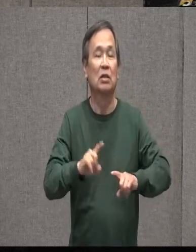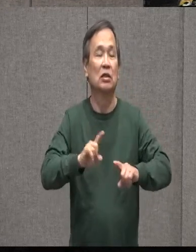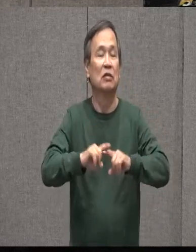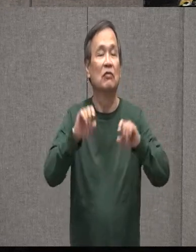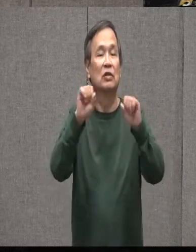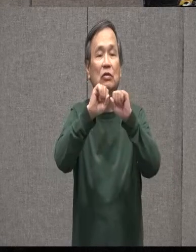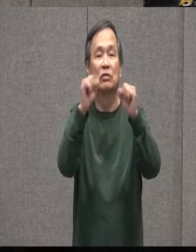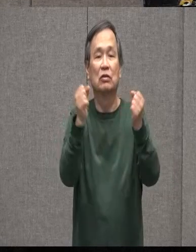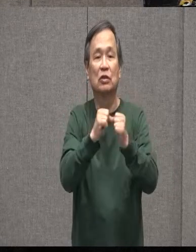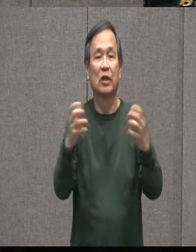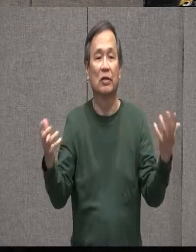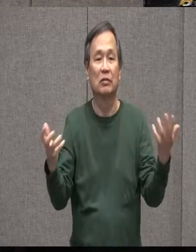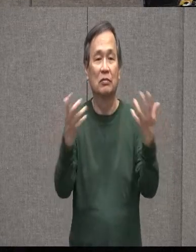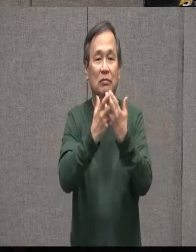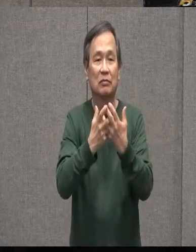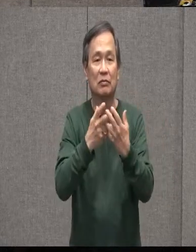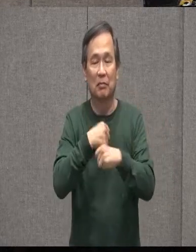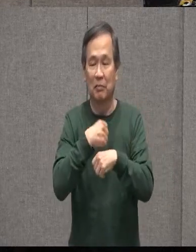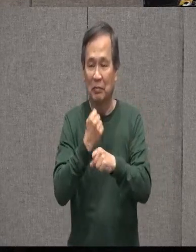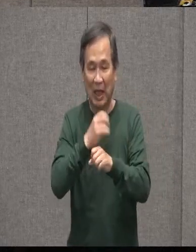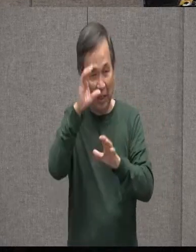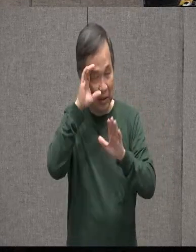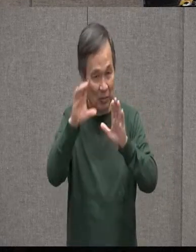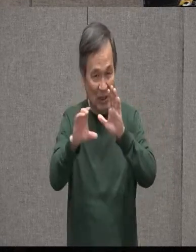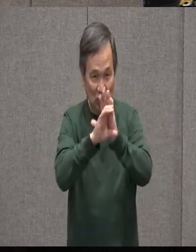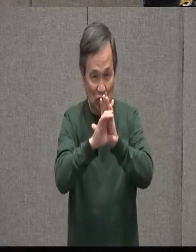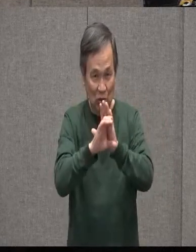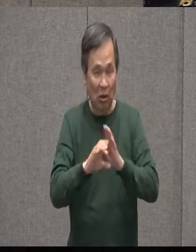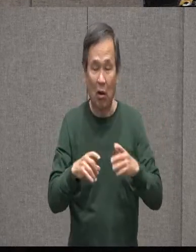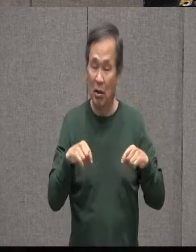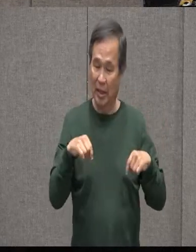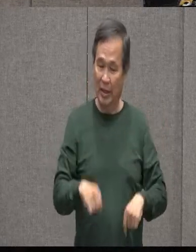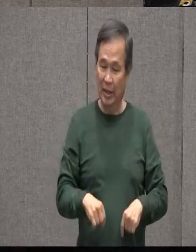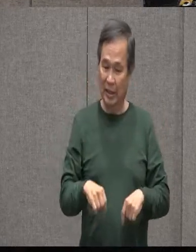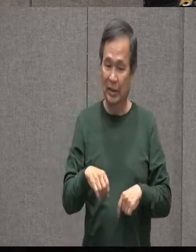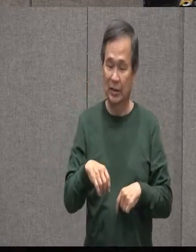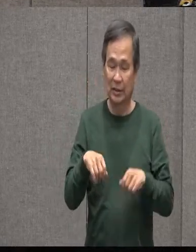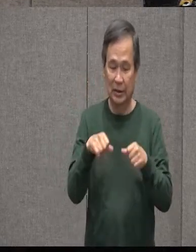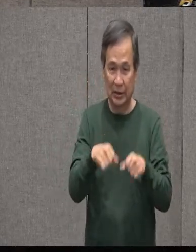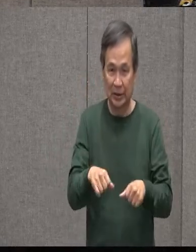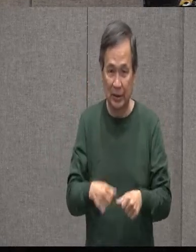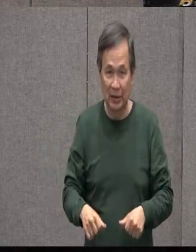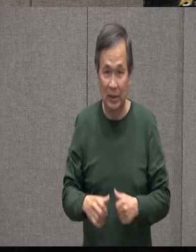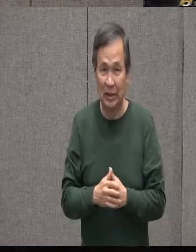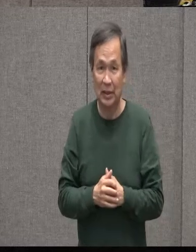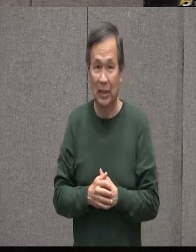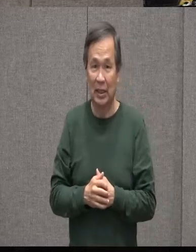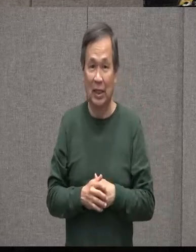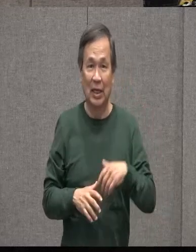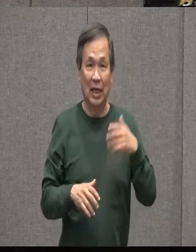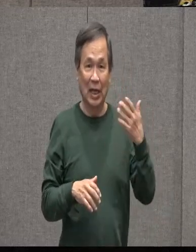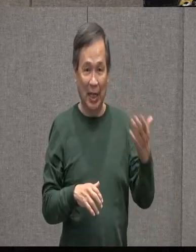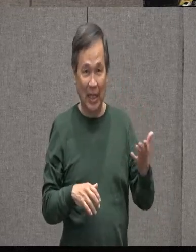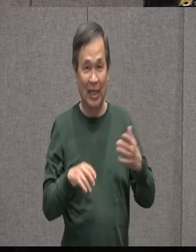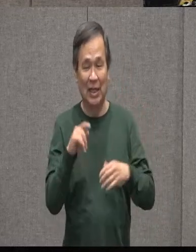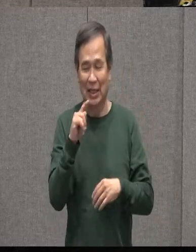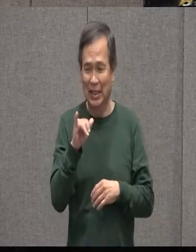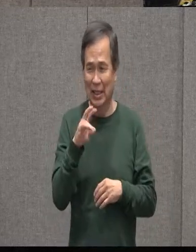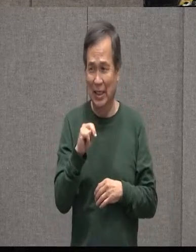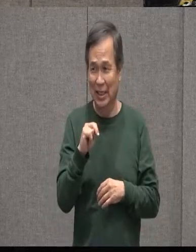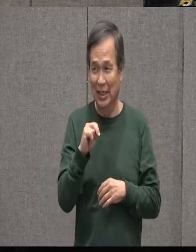of puzzle. Maybe you have, in the past, done puzzles like a jigsaw puzzle, or maybe you've